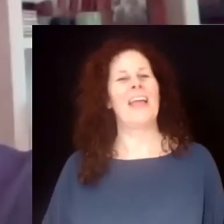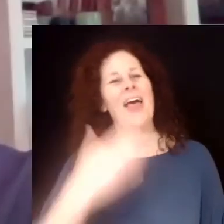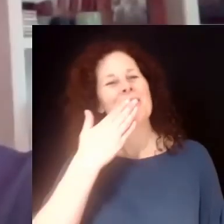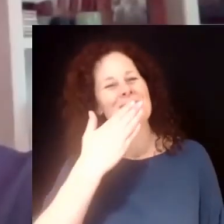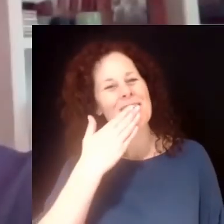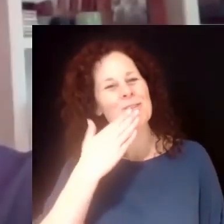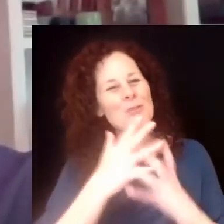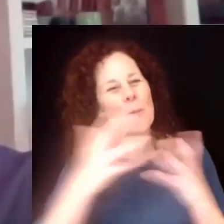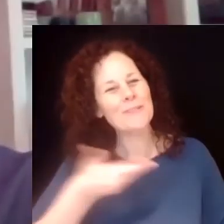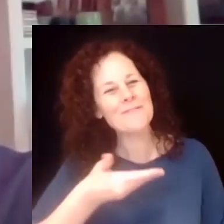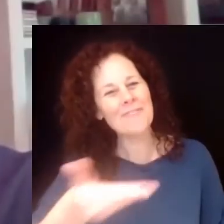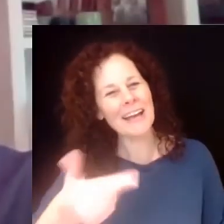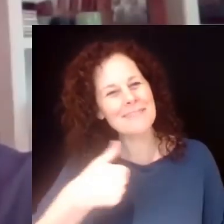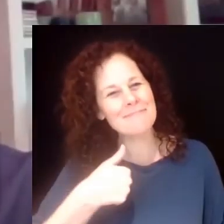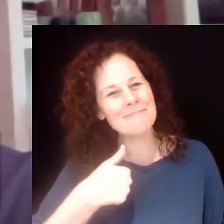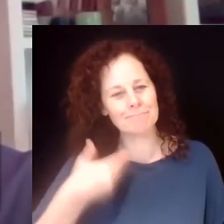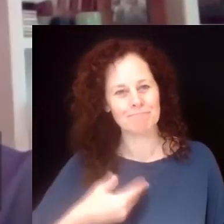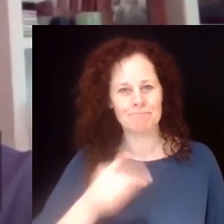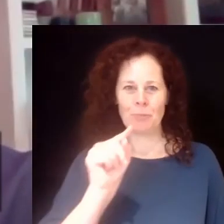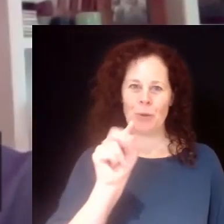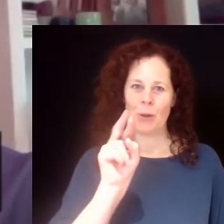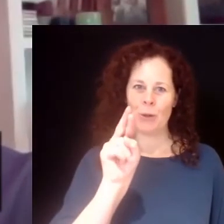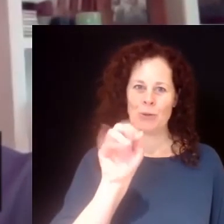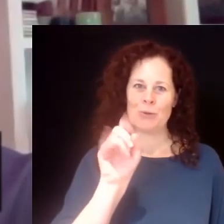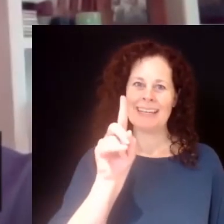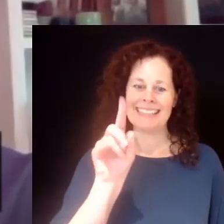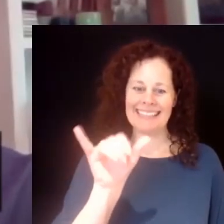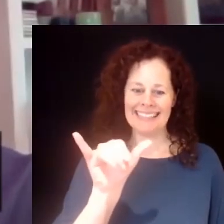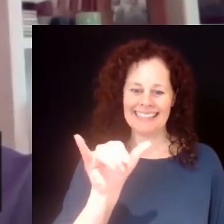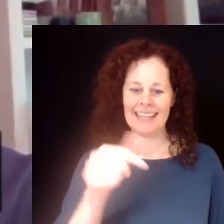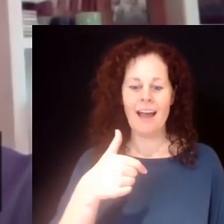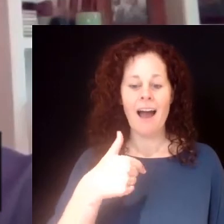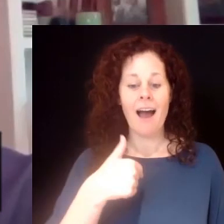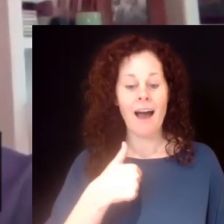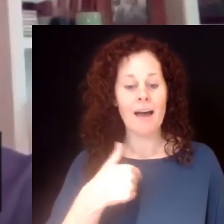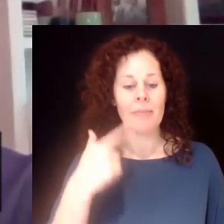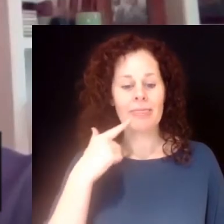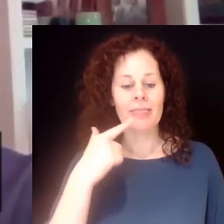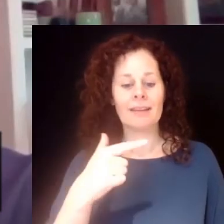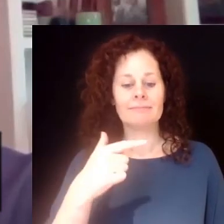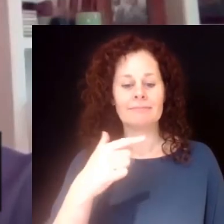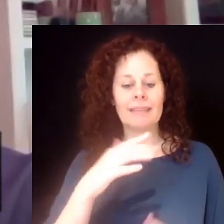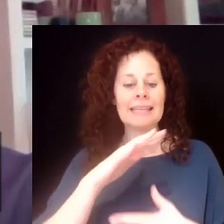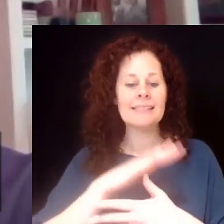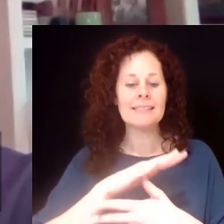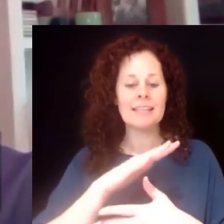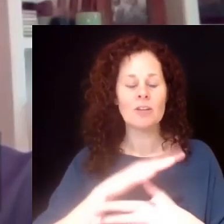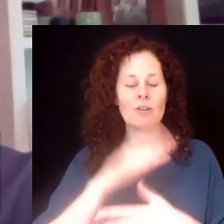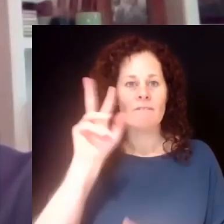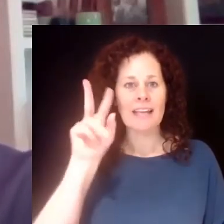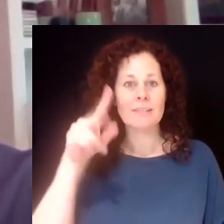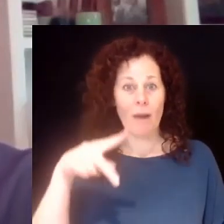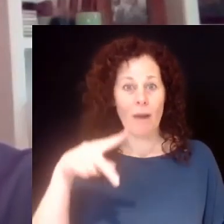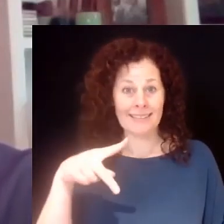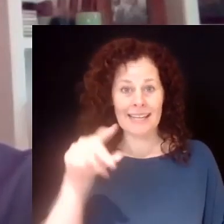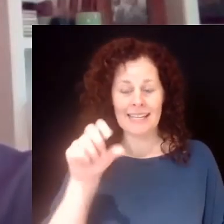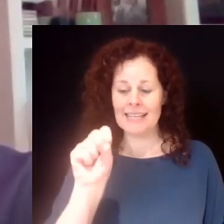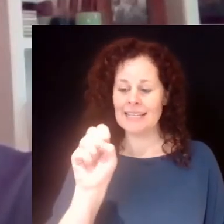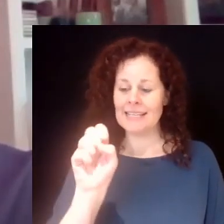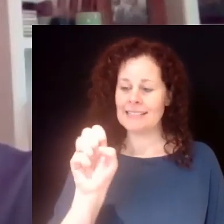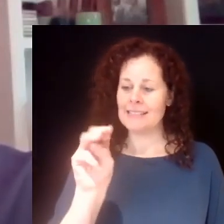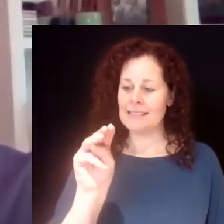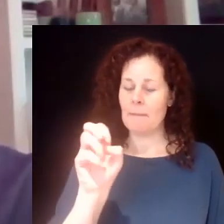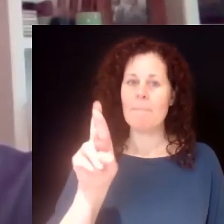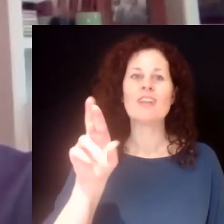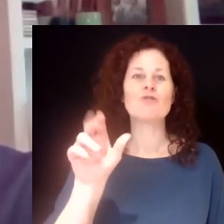Thank you so much for having me tonight, Ernesto. My name is Trinity Parker, and I serve as Senior Vice President of Marketing, Communications, and Public Affairs at